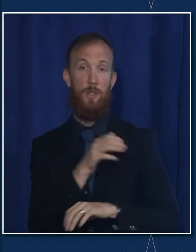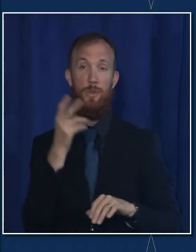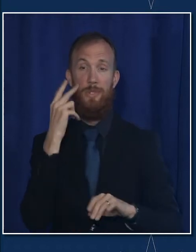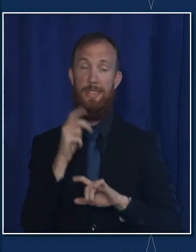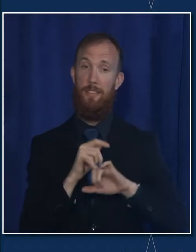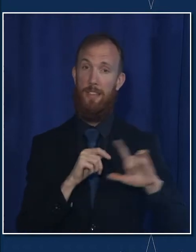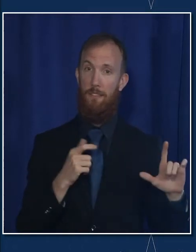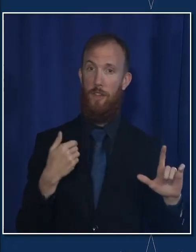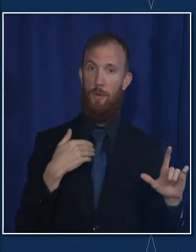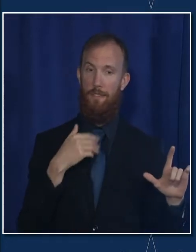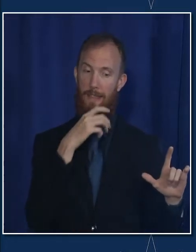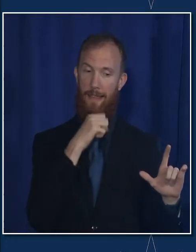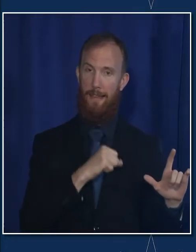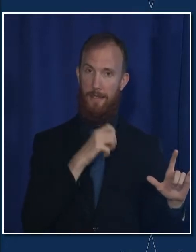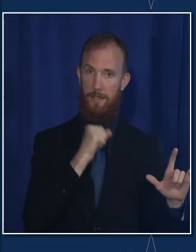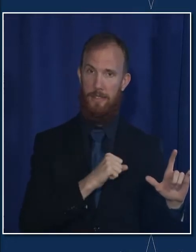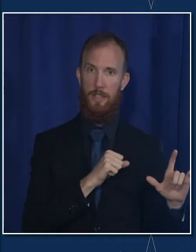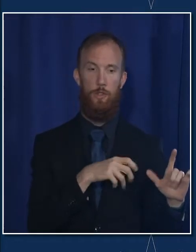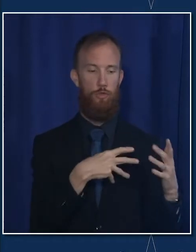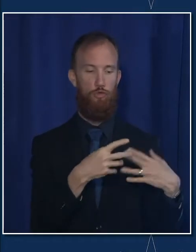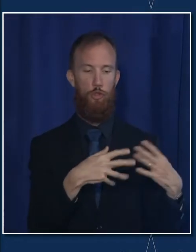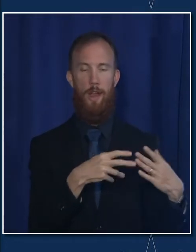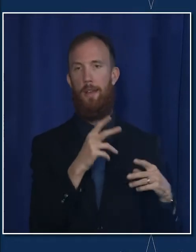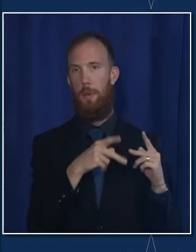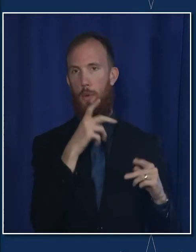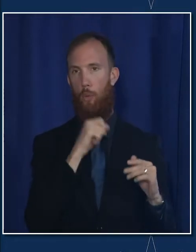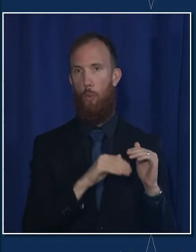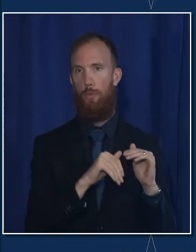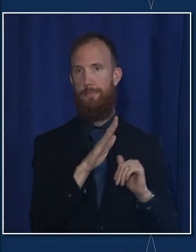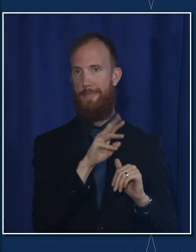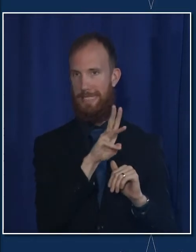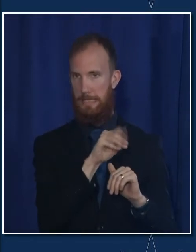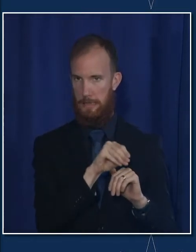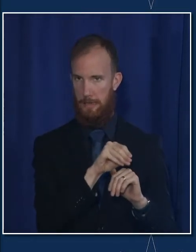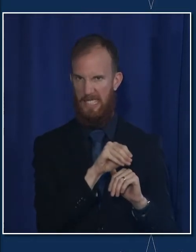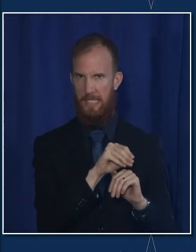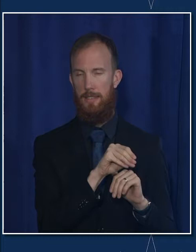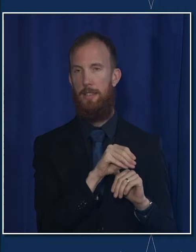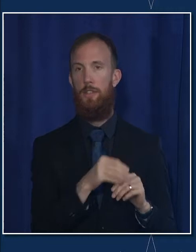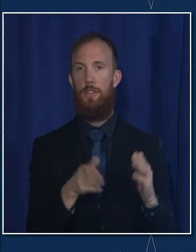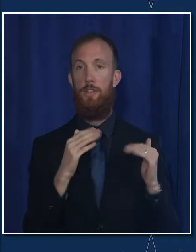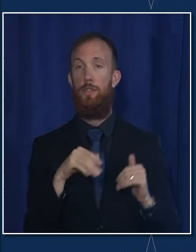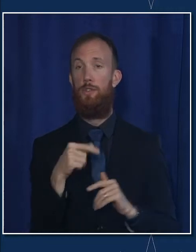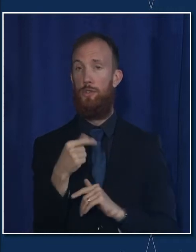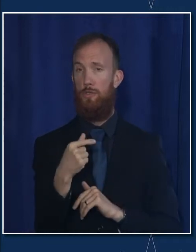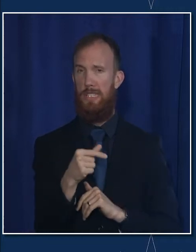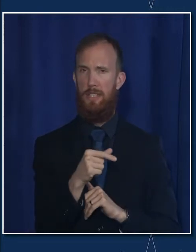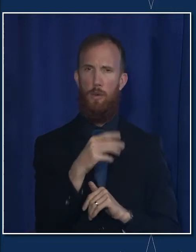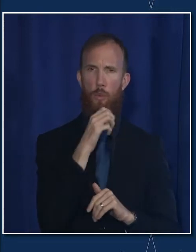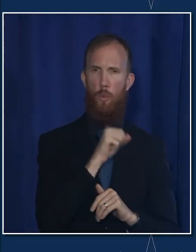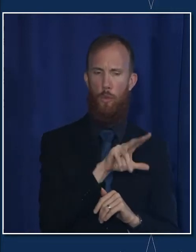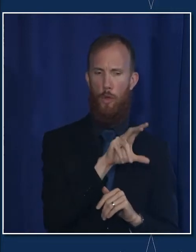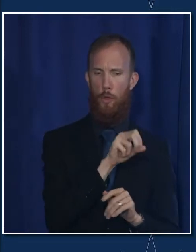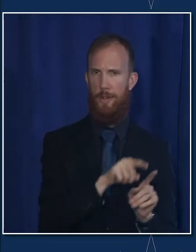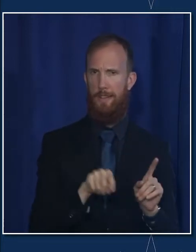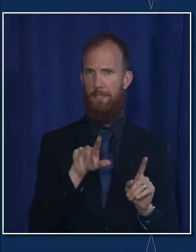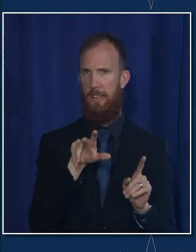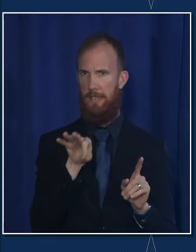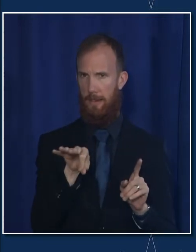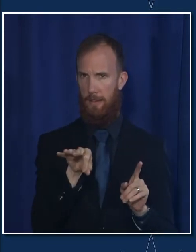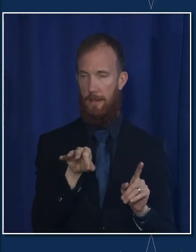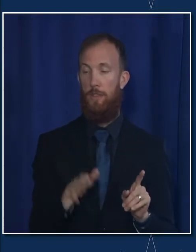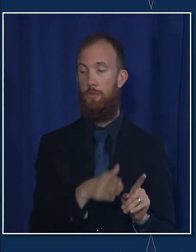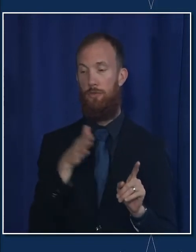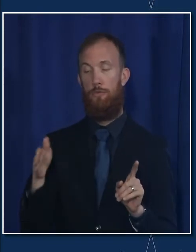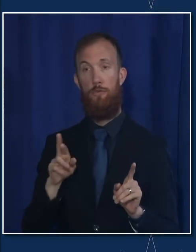by age. The gray represents people over 60 who are getting hospitalized. The green is people in that 30 to 59-year-old mark. And then on the